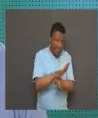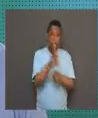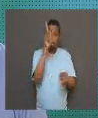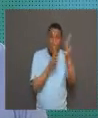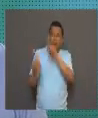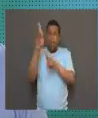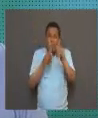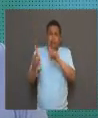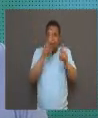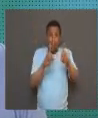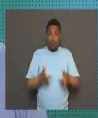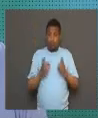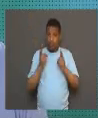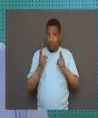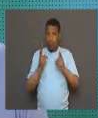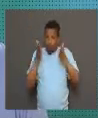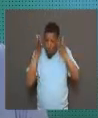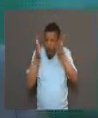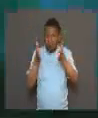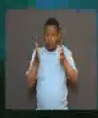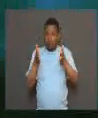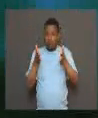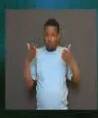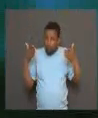concentration in the world.